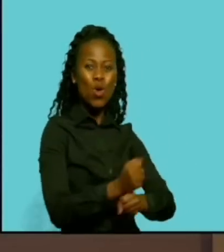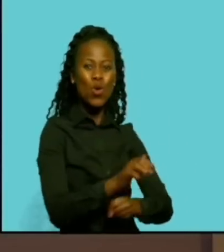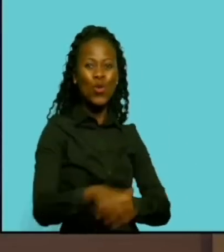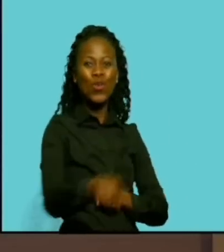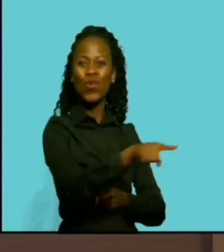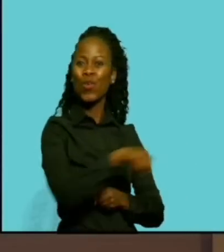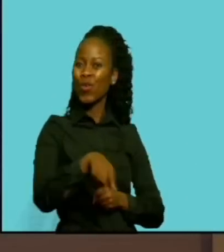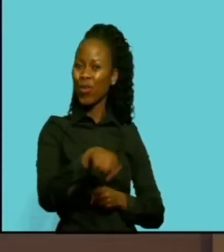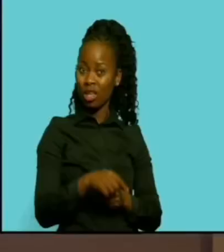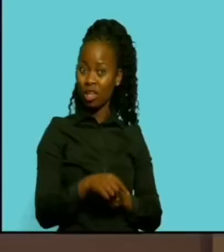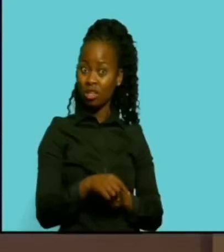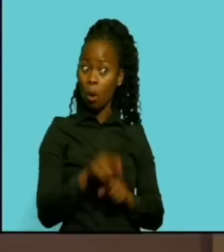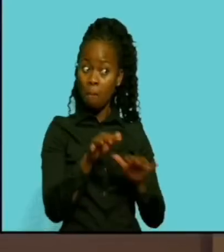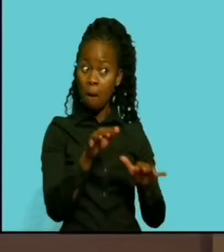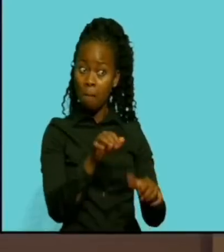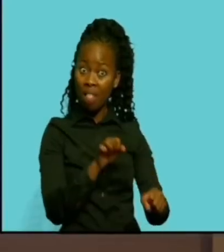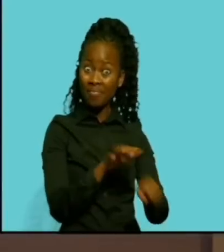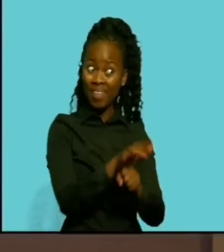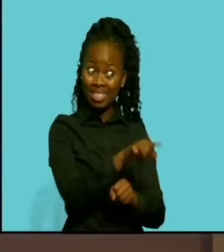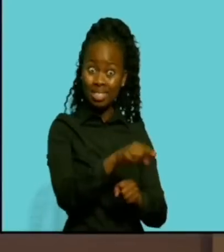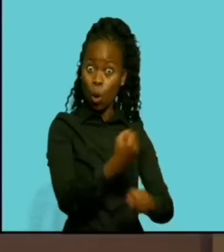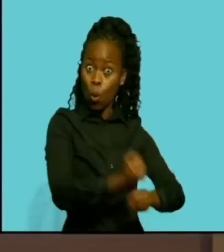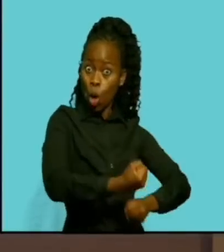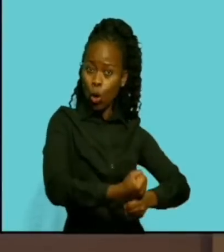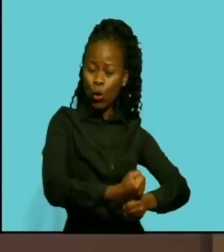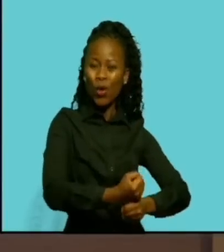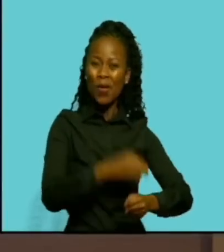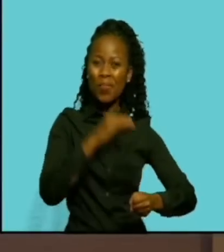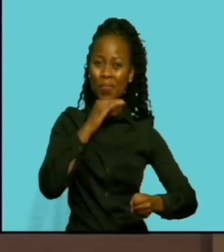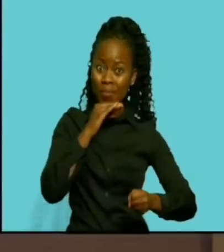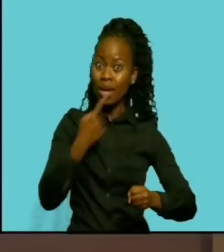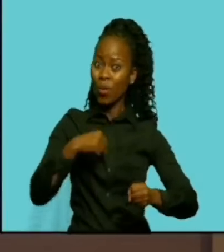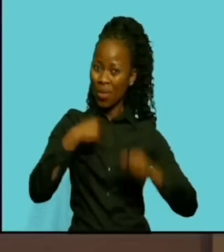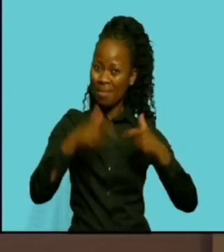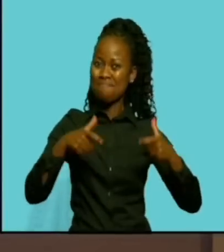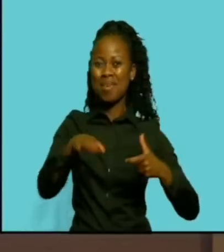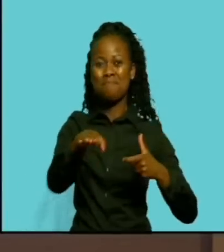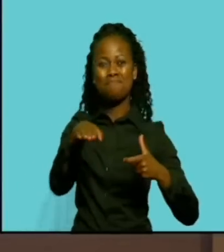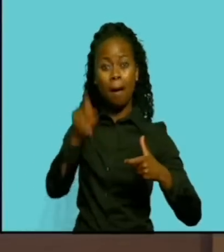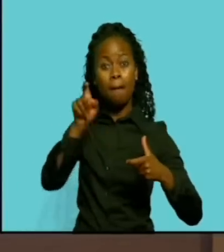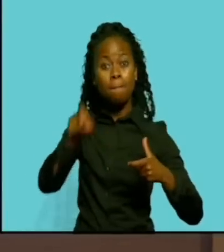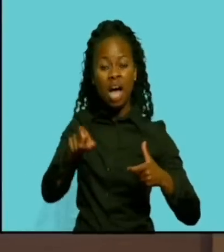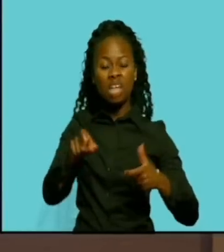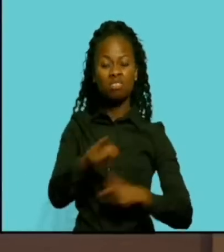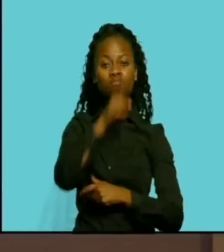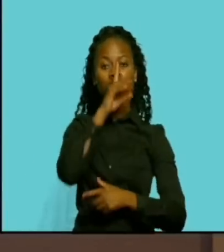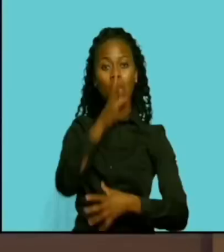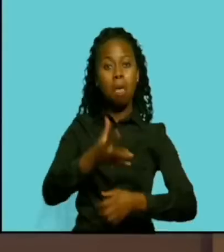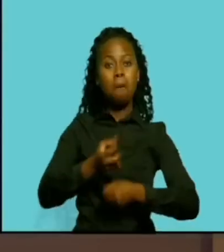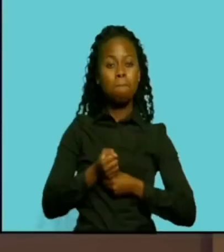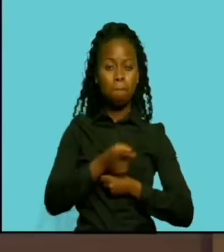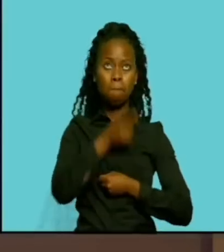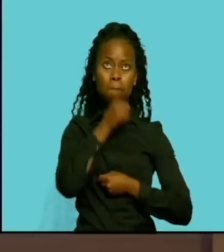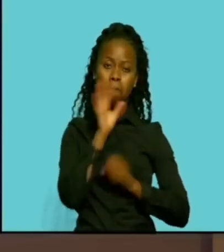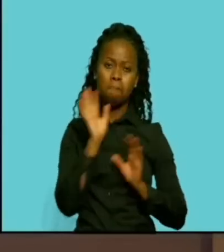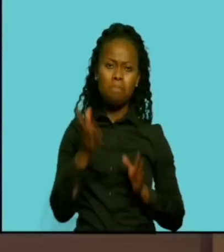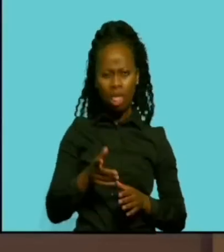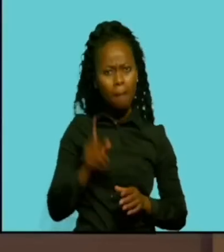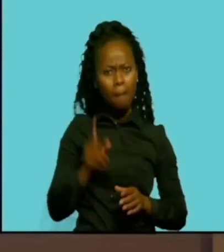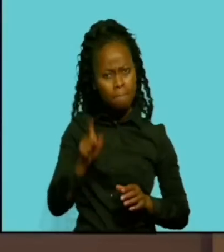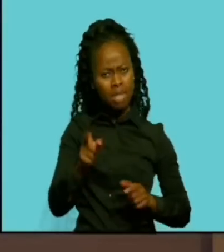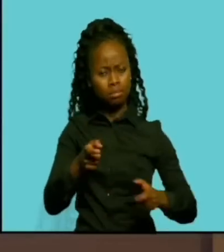into the incomes of the working people, it is appropriate for a central bank to act and cap the rise in